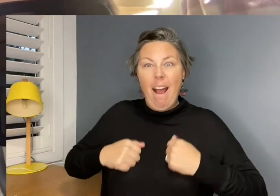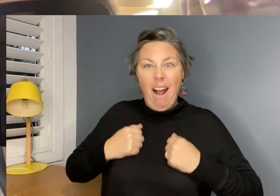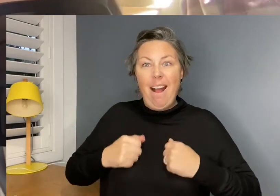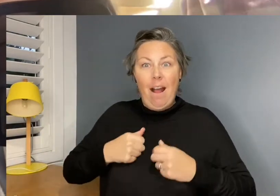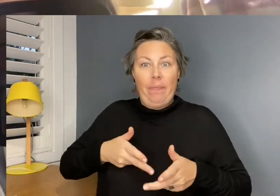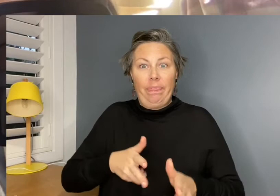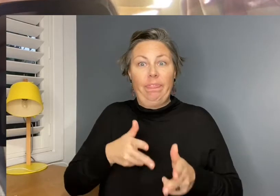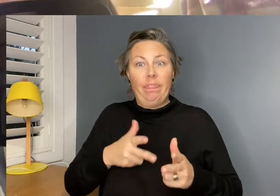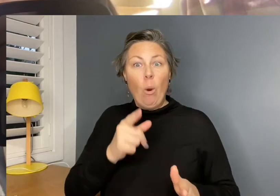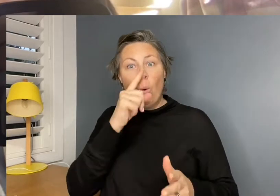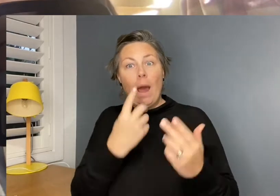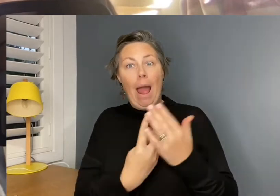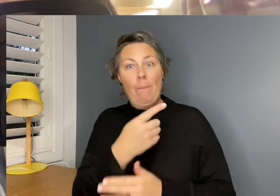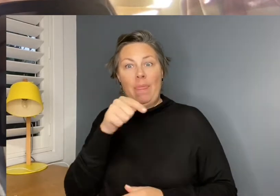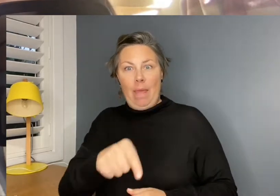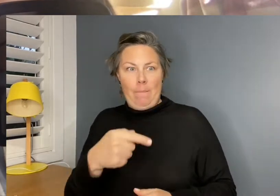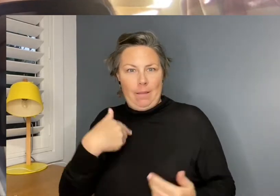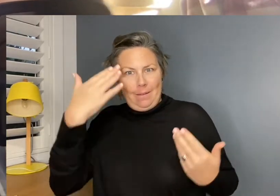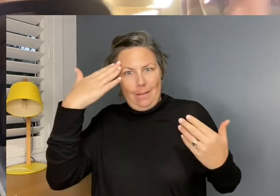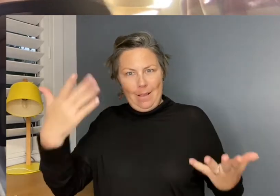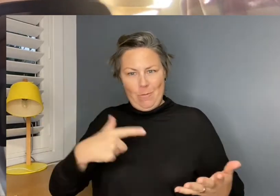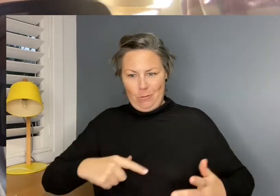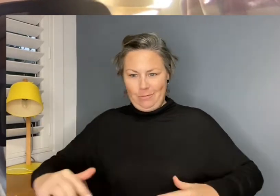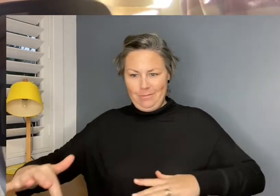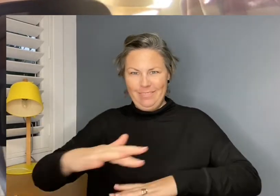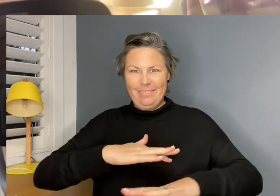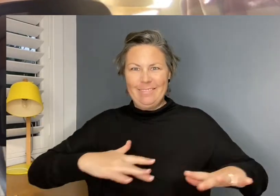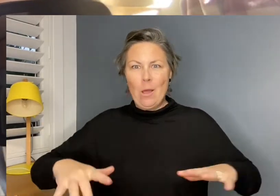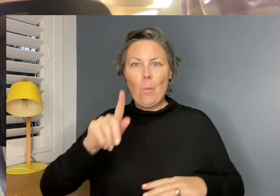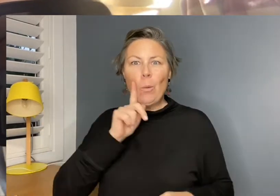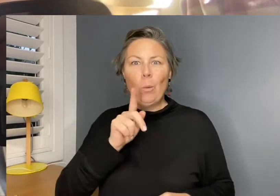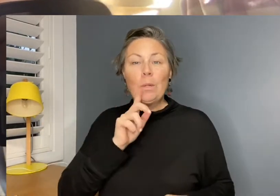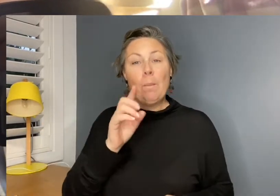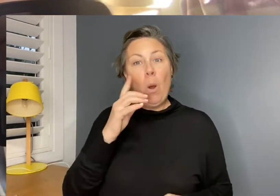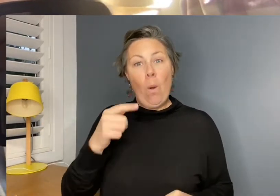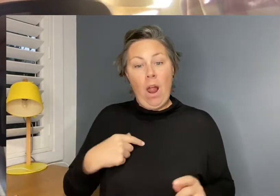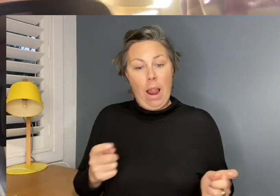about it. No, by this stage, definitely not. But yeah, throughout the whole labour period, my